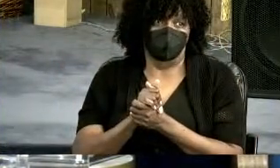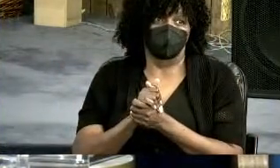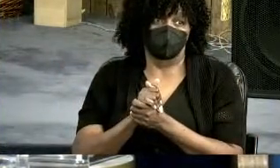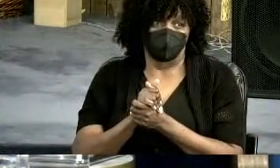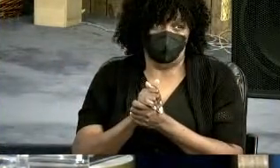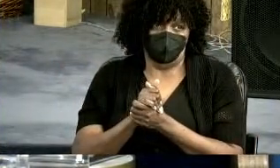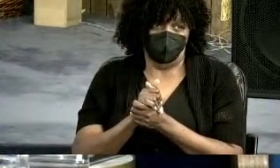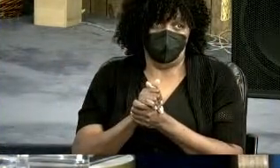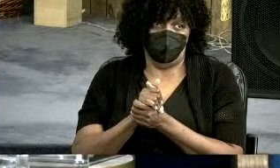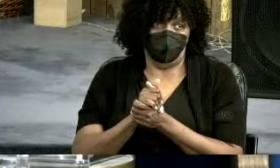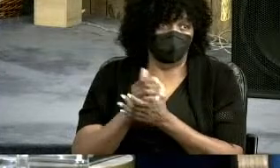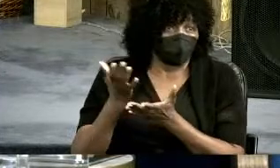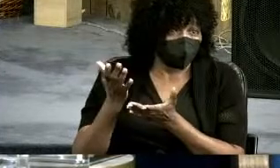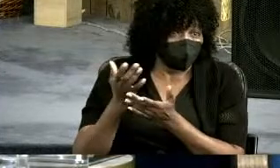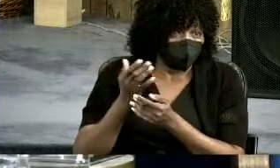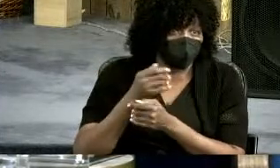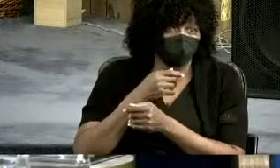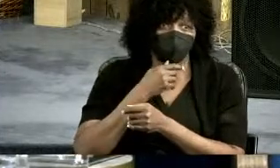man. Huh?